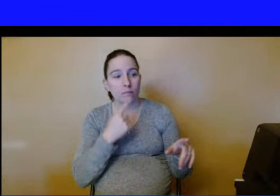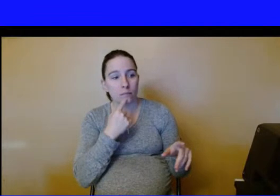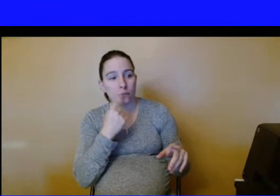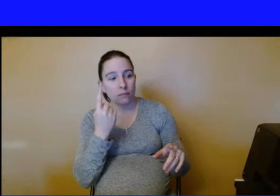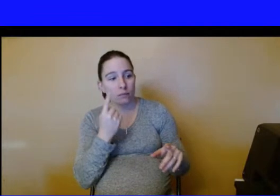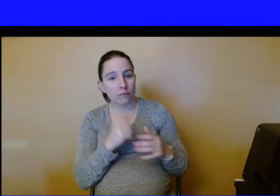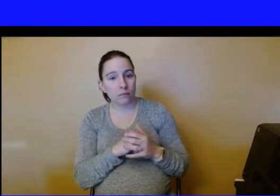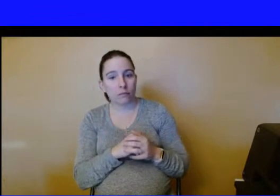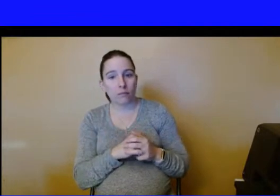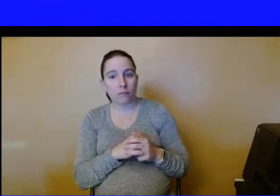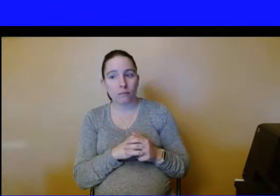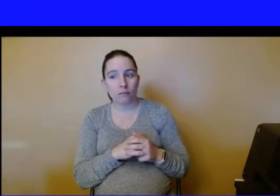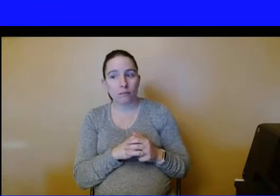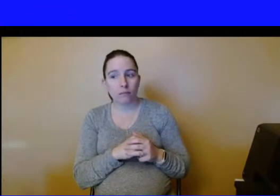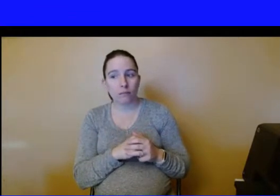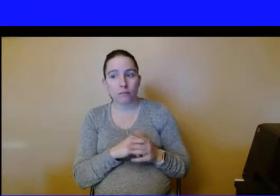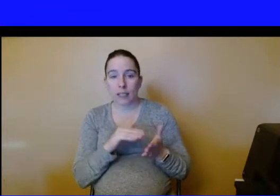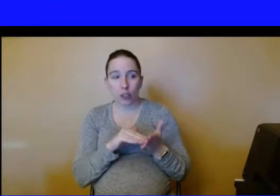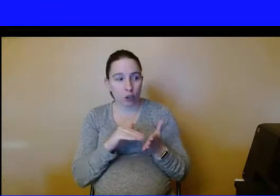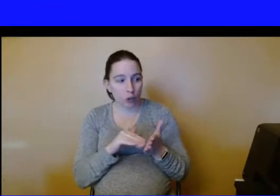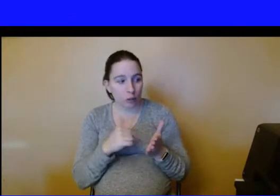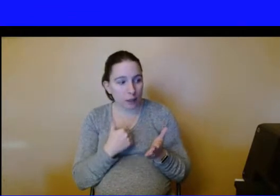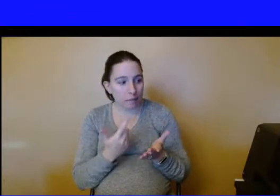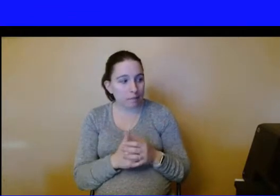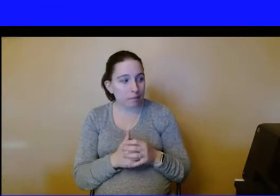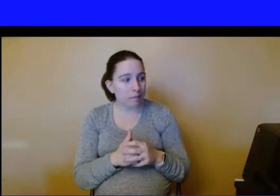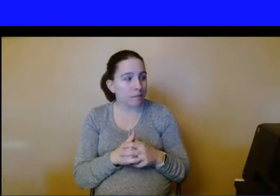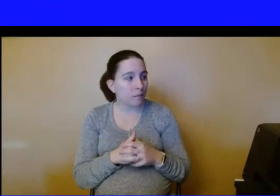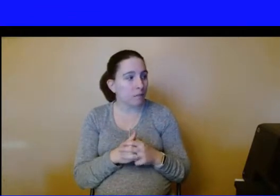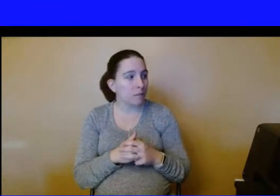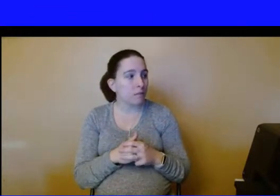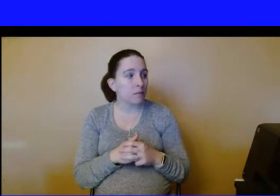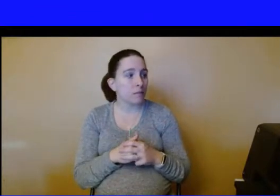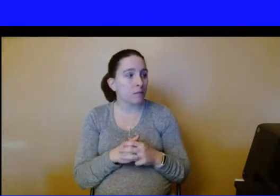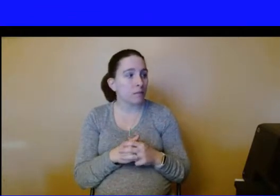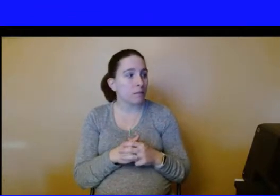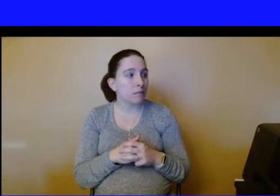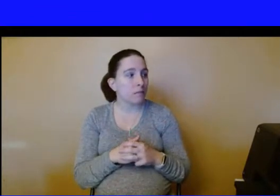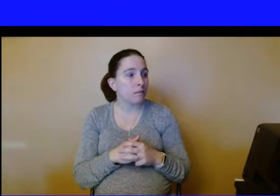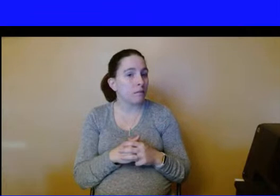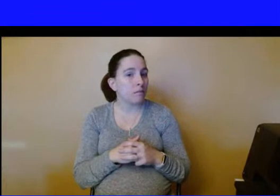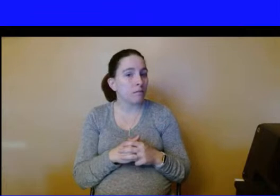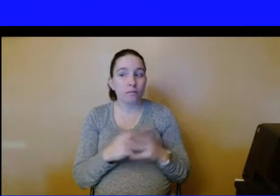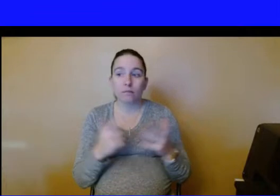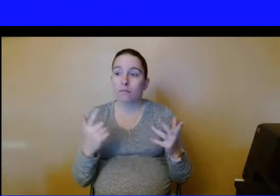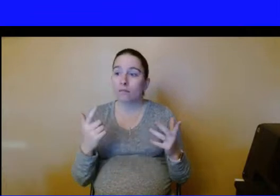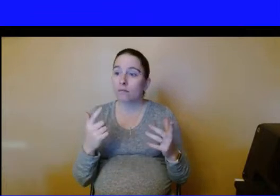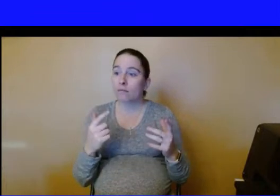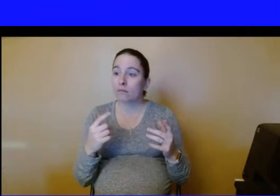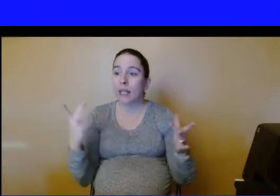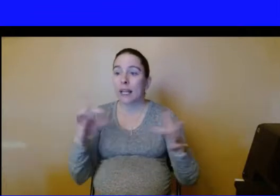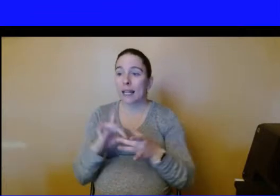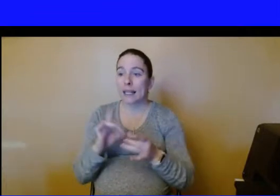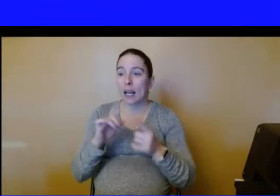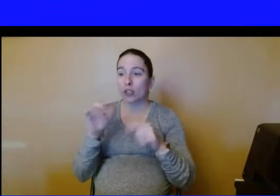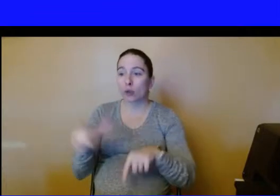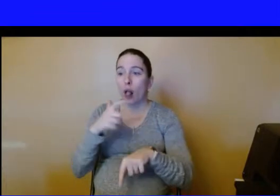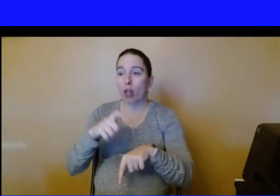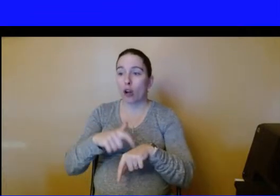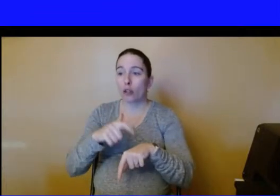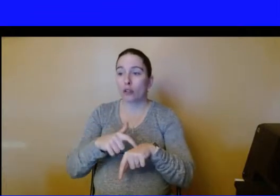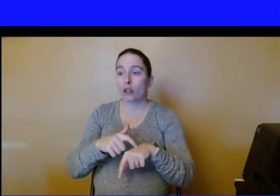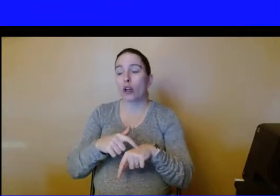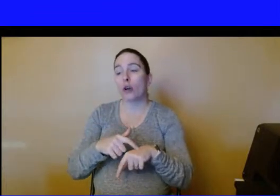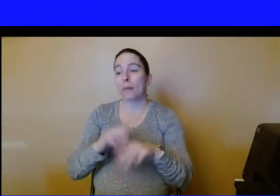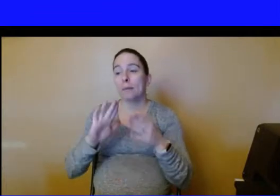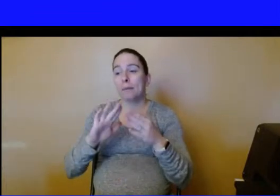CTA group in the retrospective cohort design study averaged 5.3 visits within 9 months post-program enrollment, while